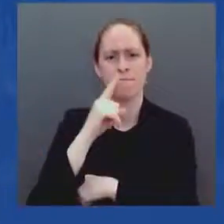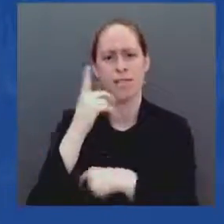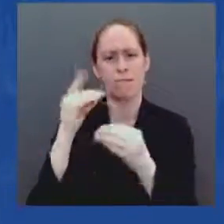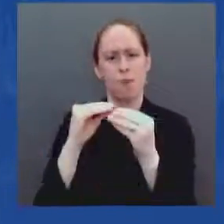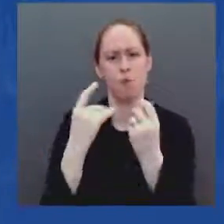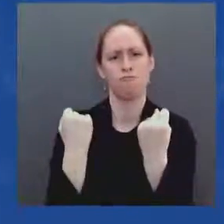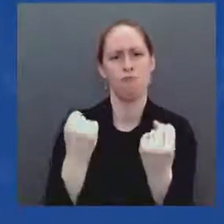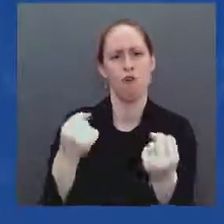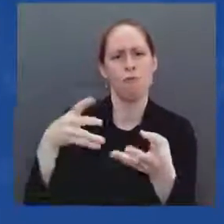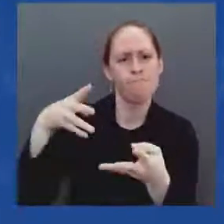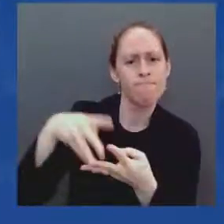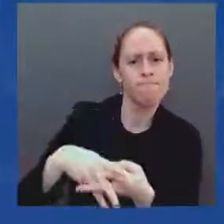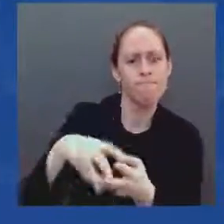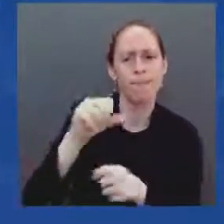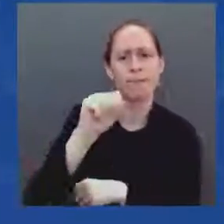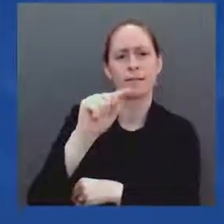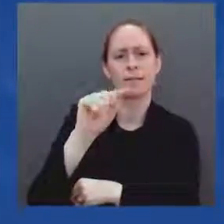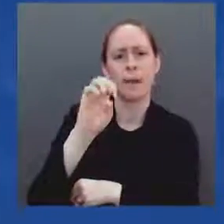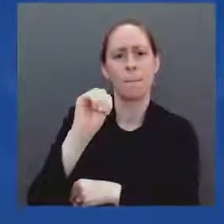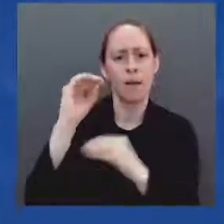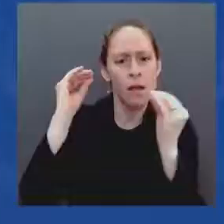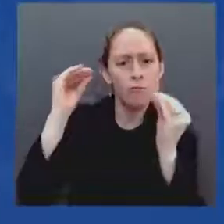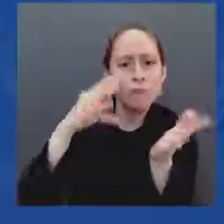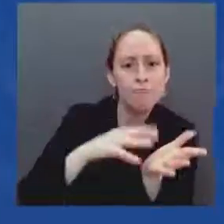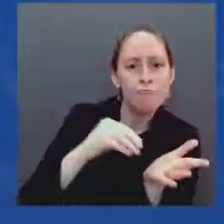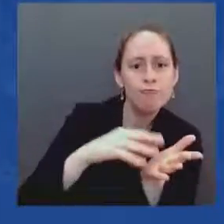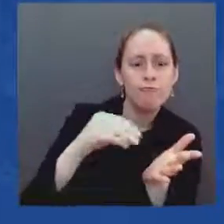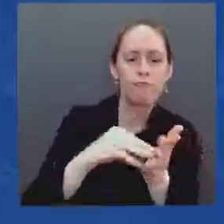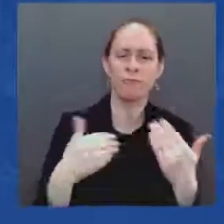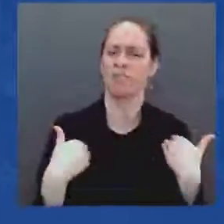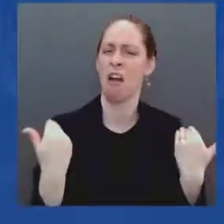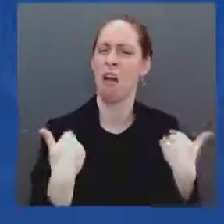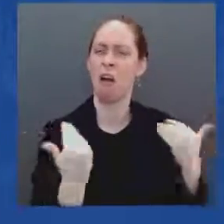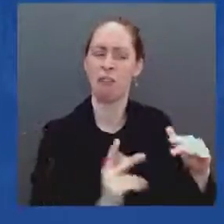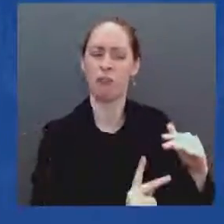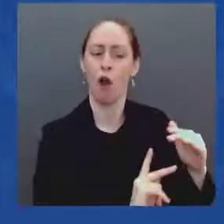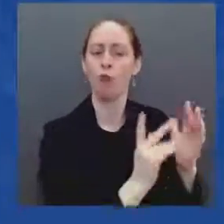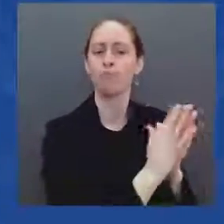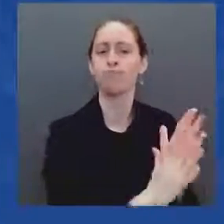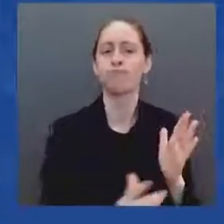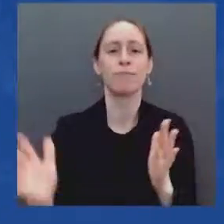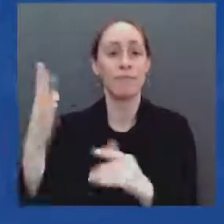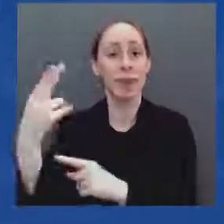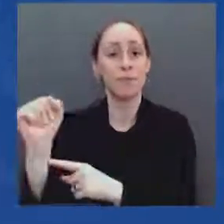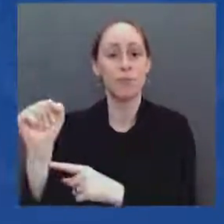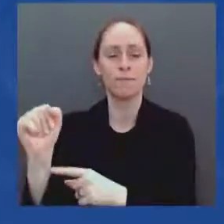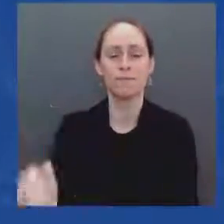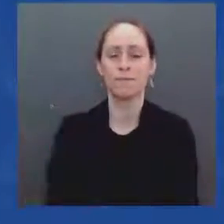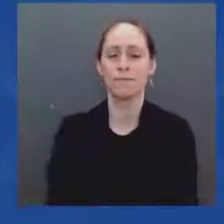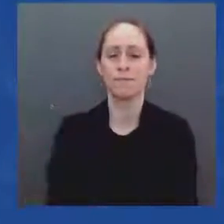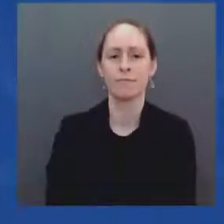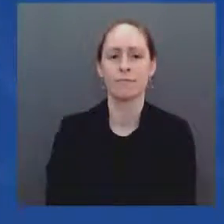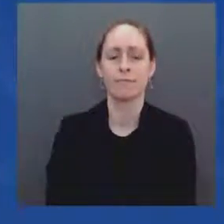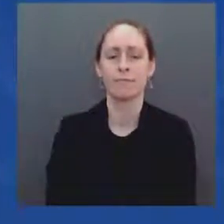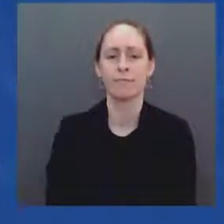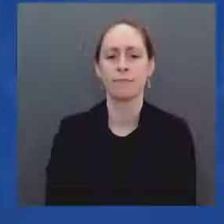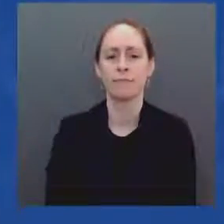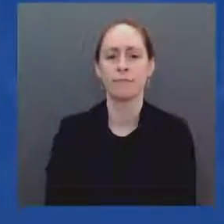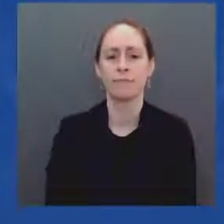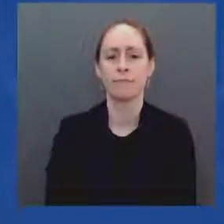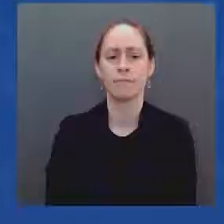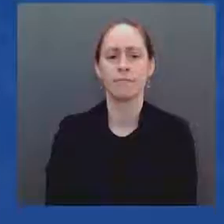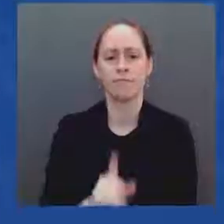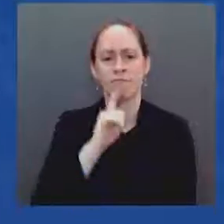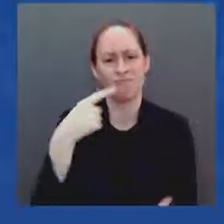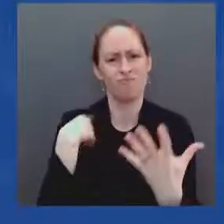we're very appreciative of the support of your administration and Secretary Raimondo in that regard. I want to